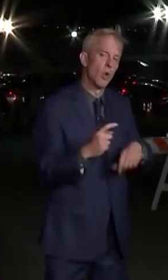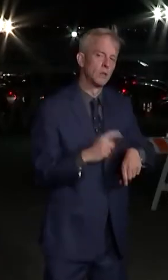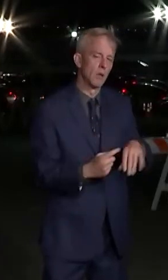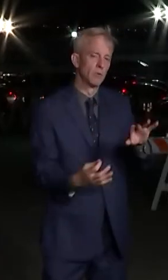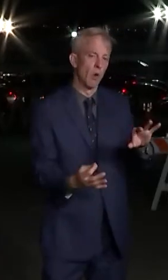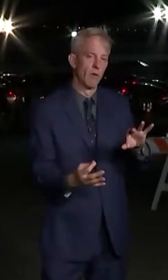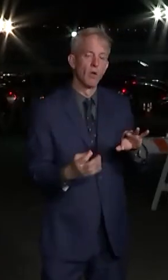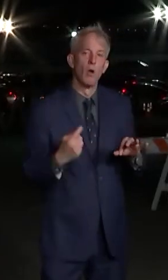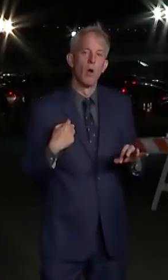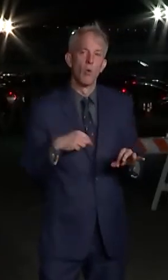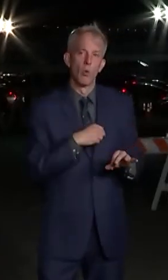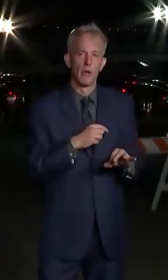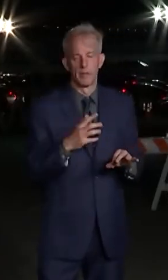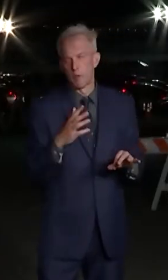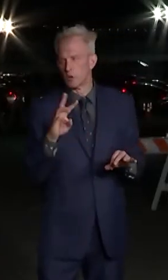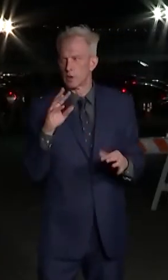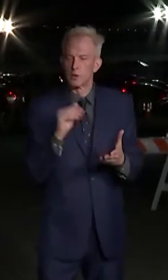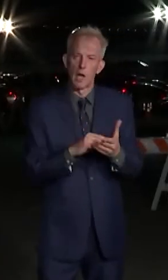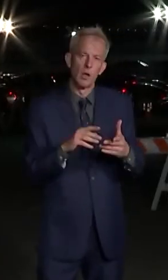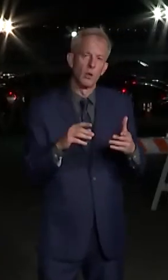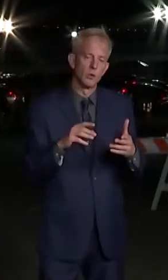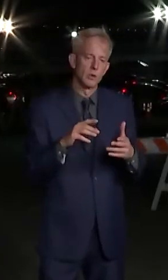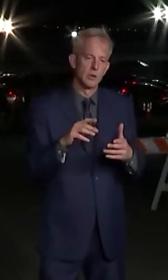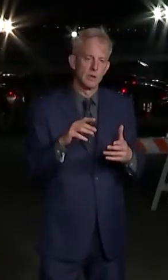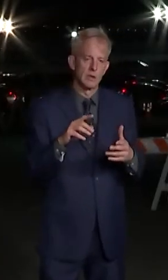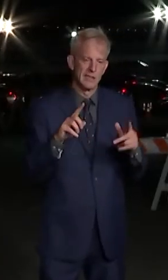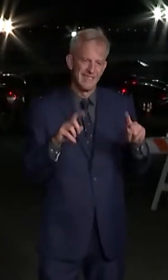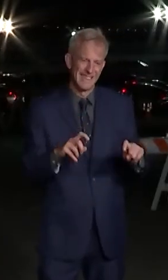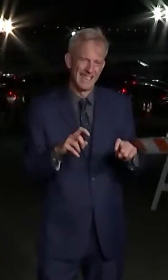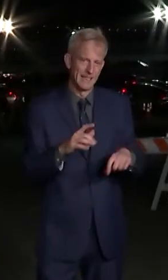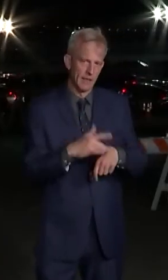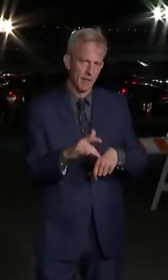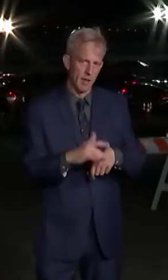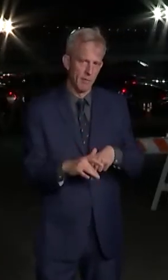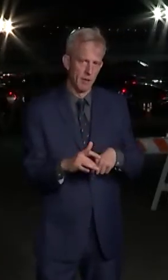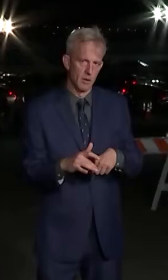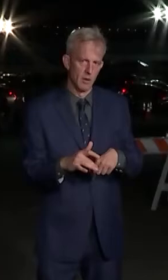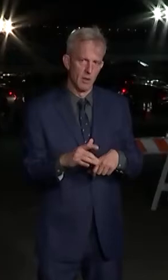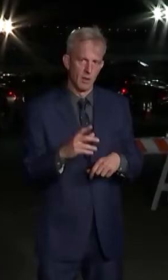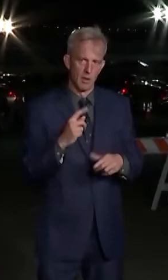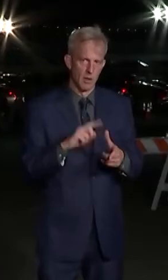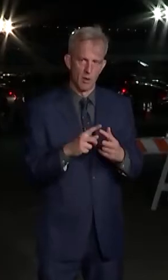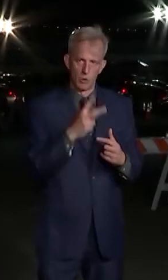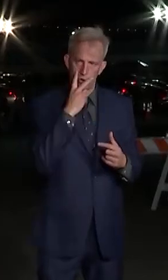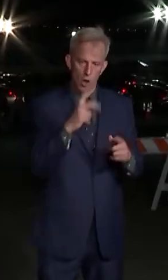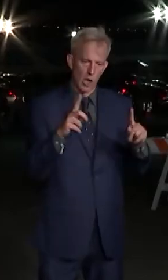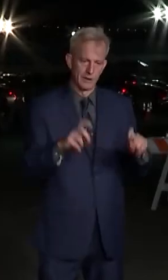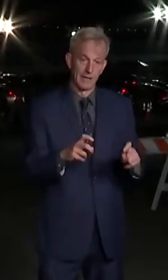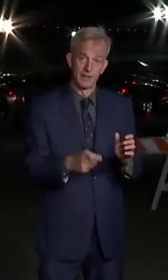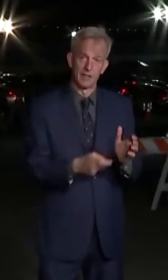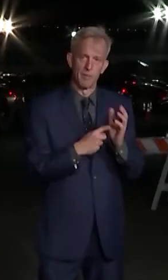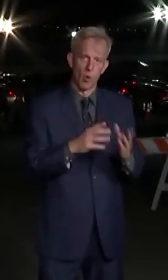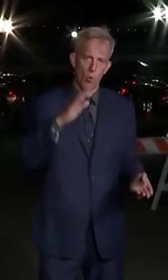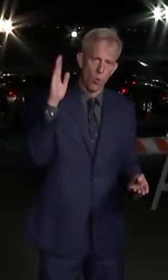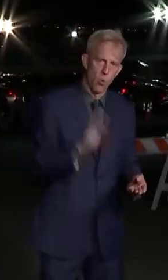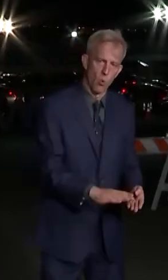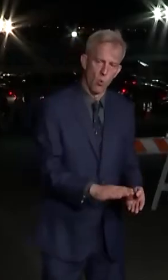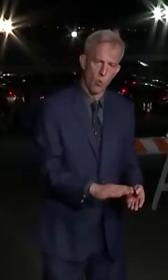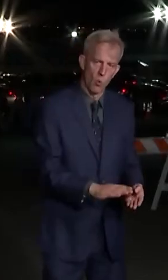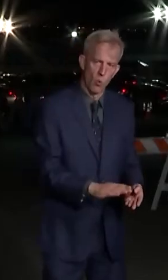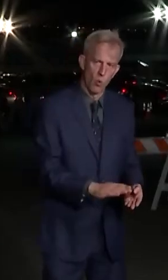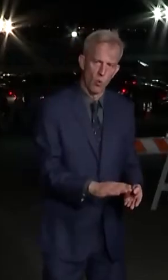available testing slots. We've seen a drop-off of half or 2/3 of demand, which is not driven. We